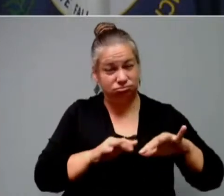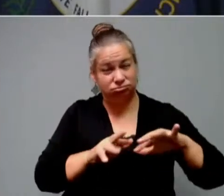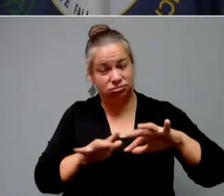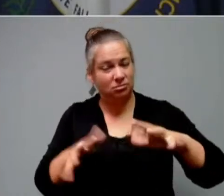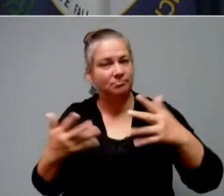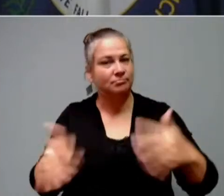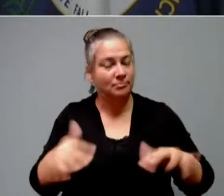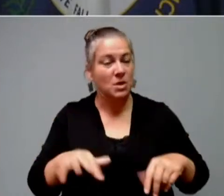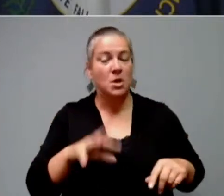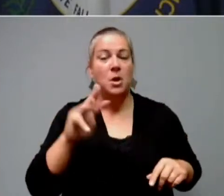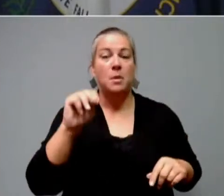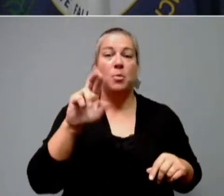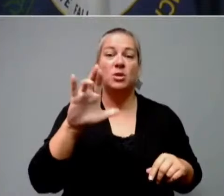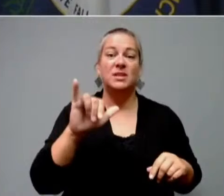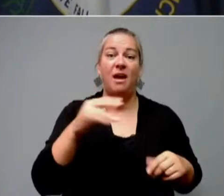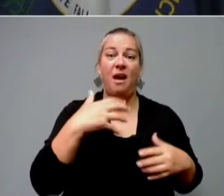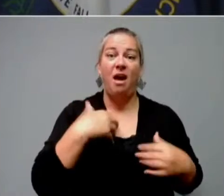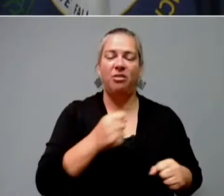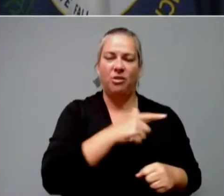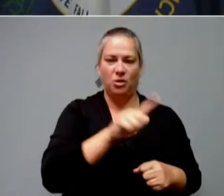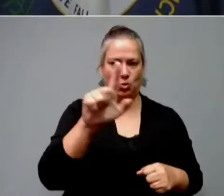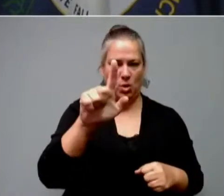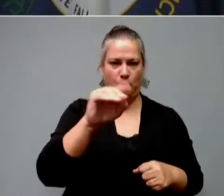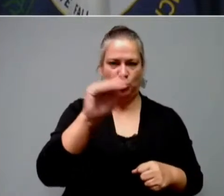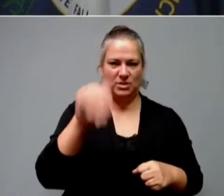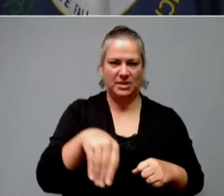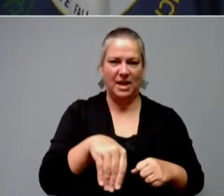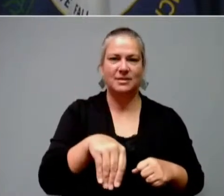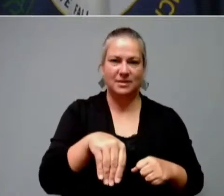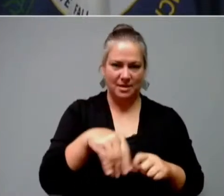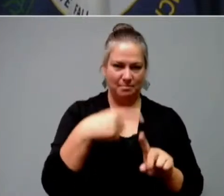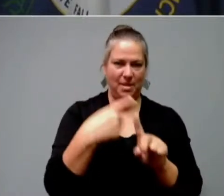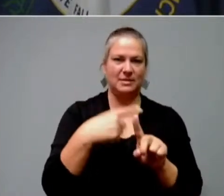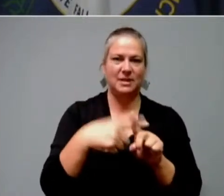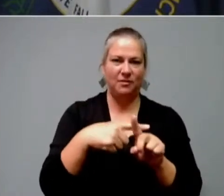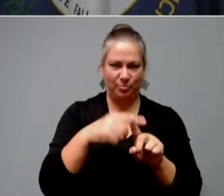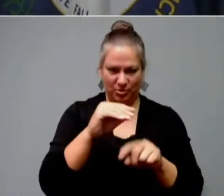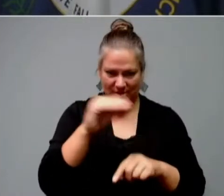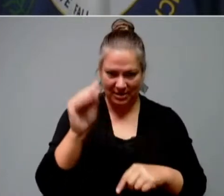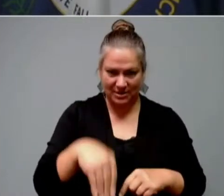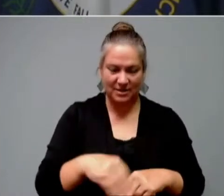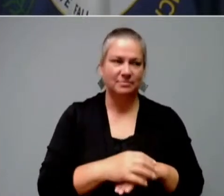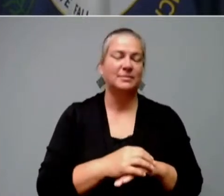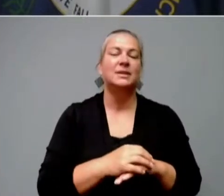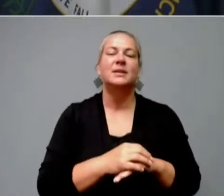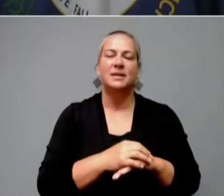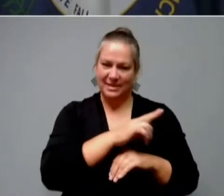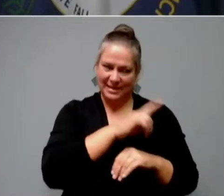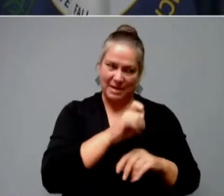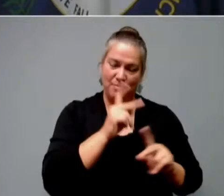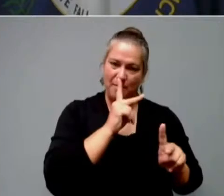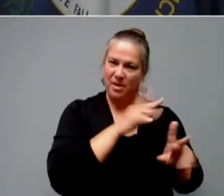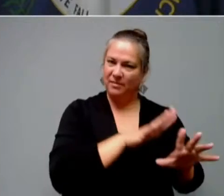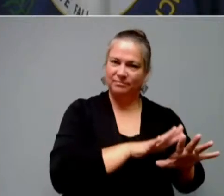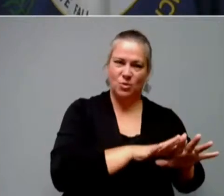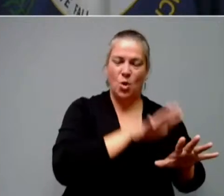Health reporting a 21% positivity rate. And if we needed to push people over to Bowling